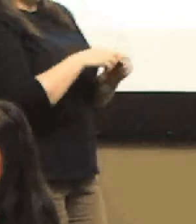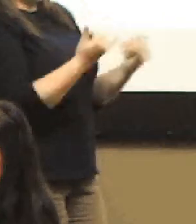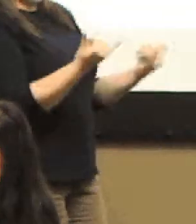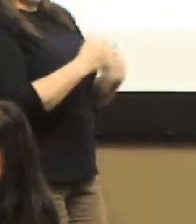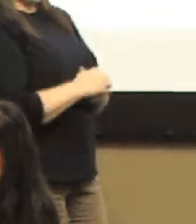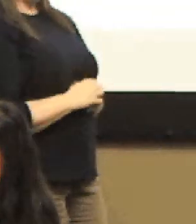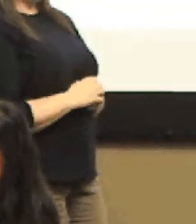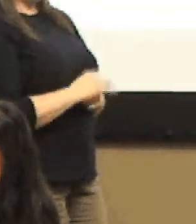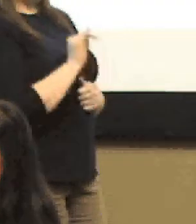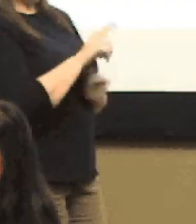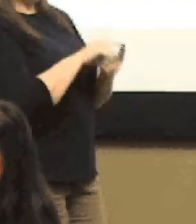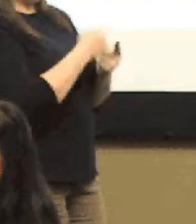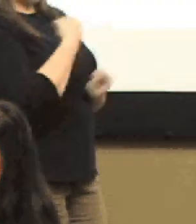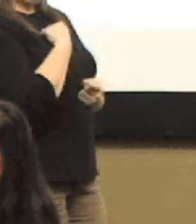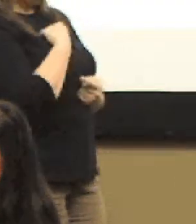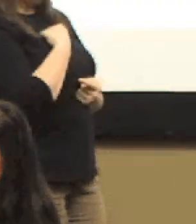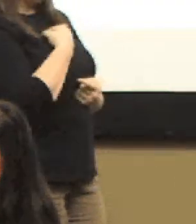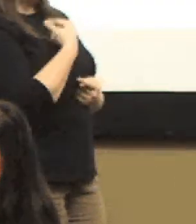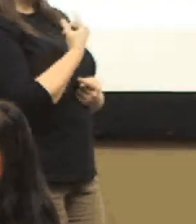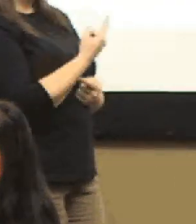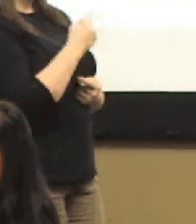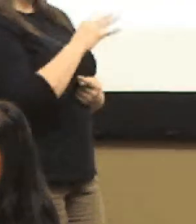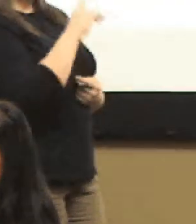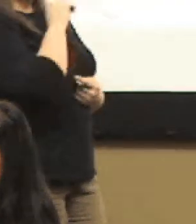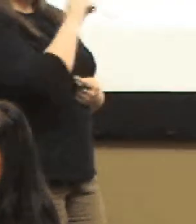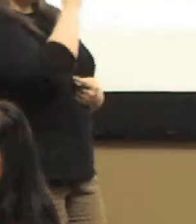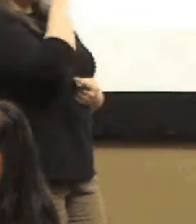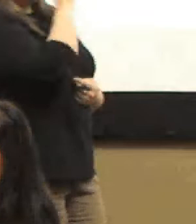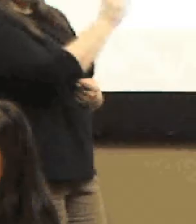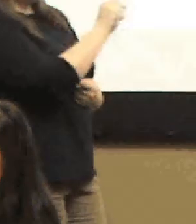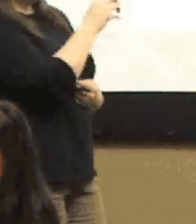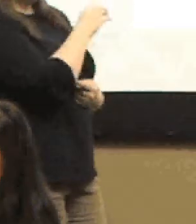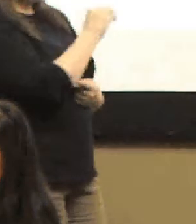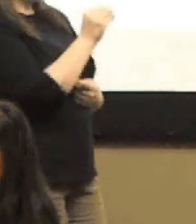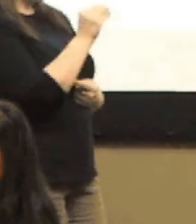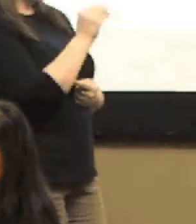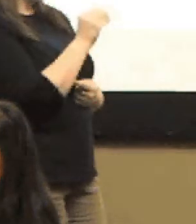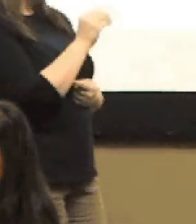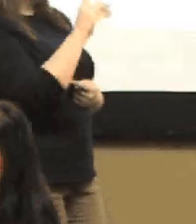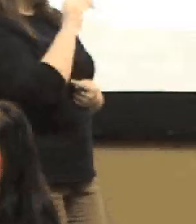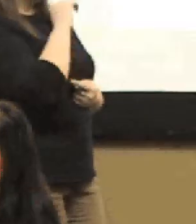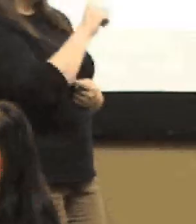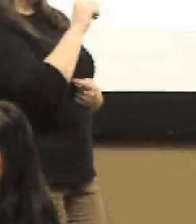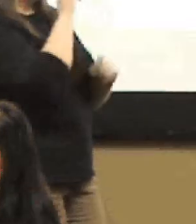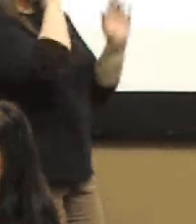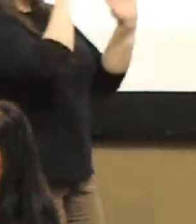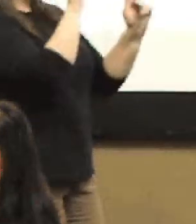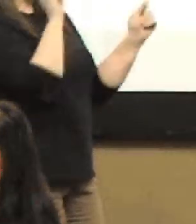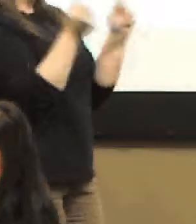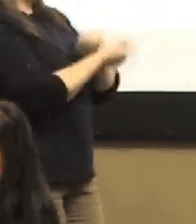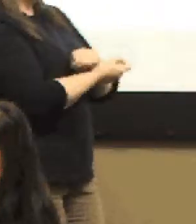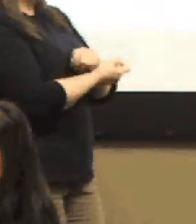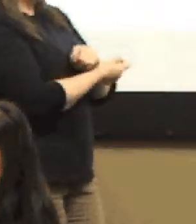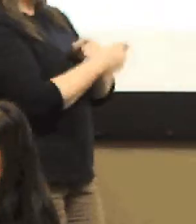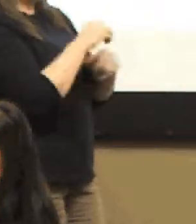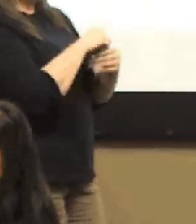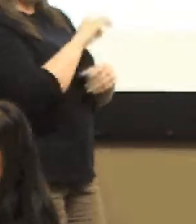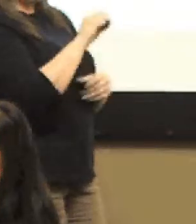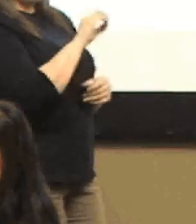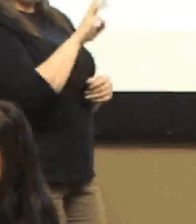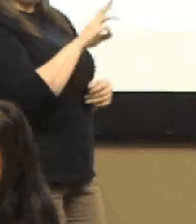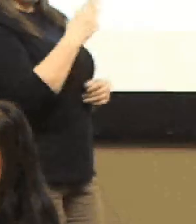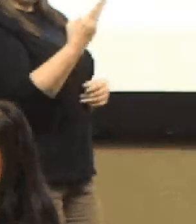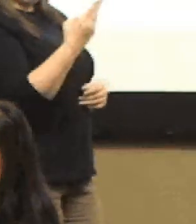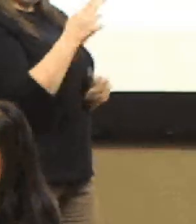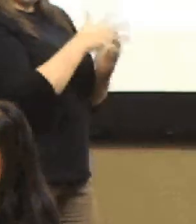That to me, is one of the really fascinating and ultimately changes at the World Herald,